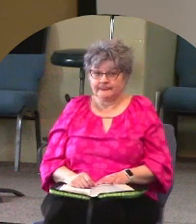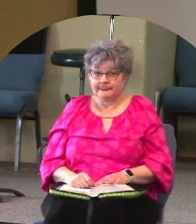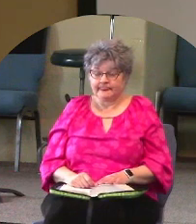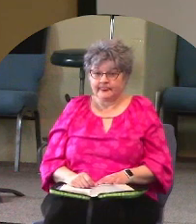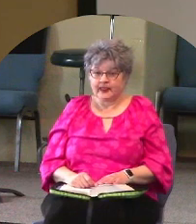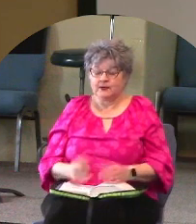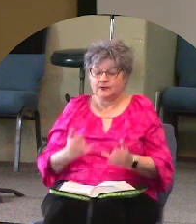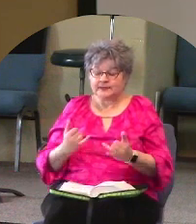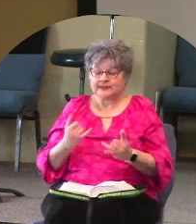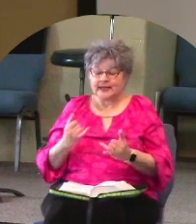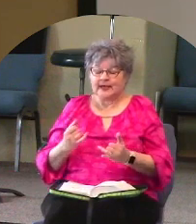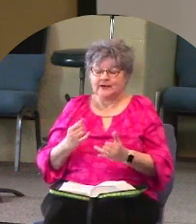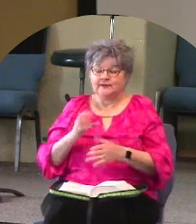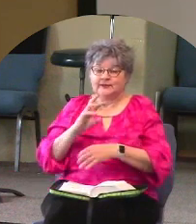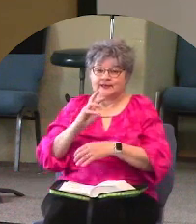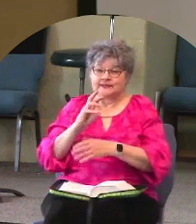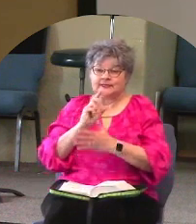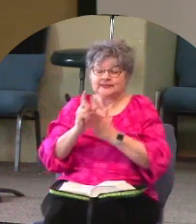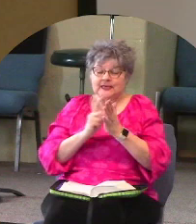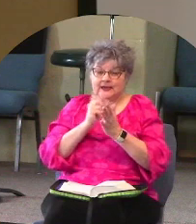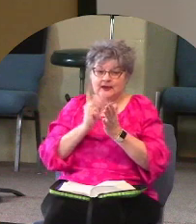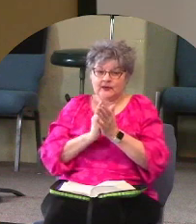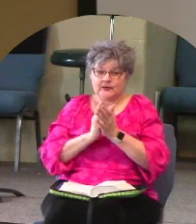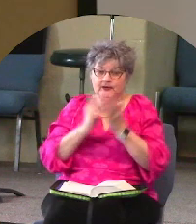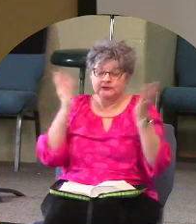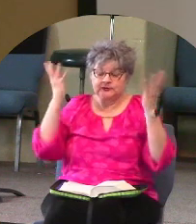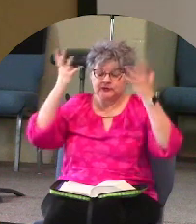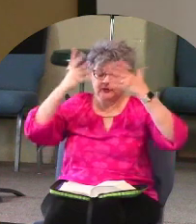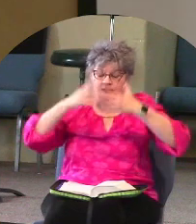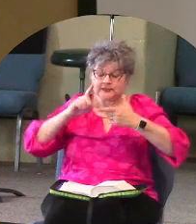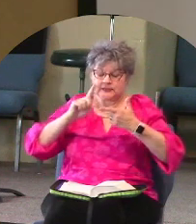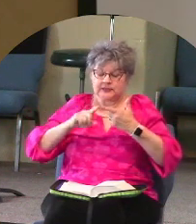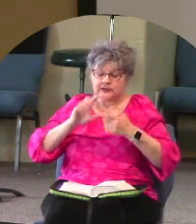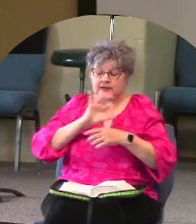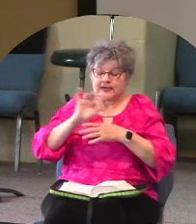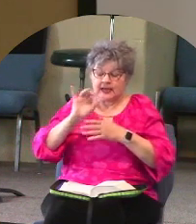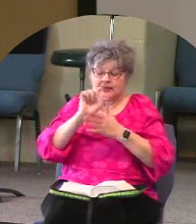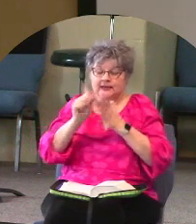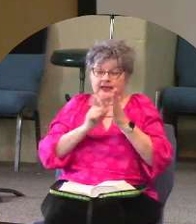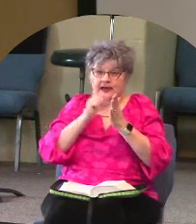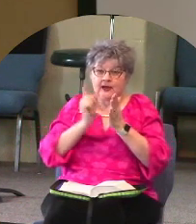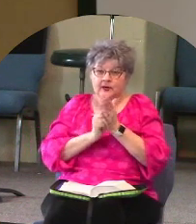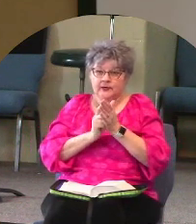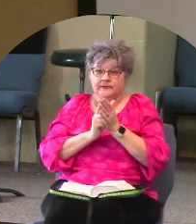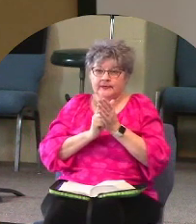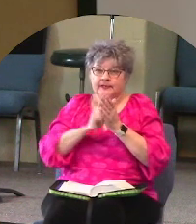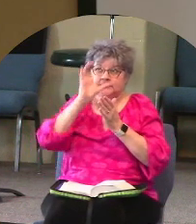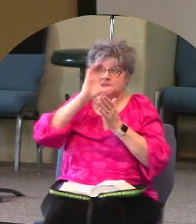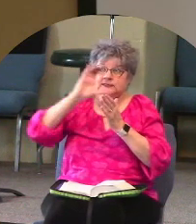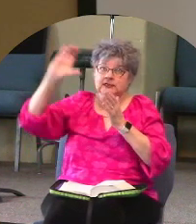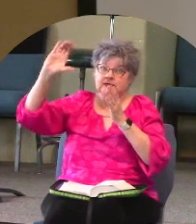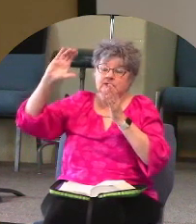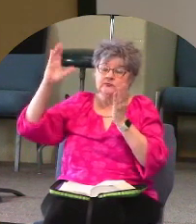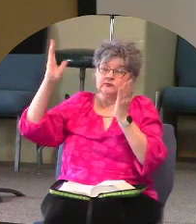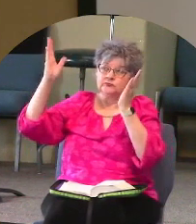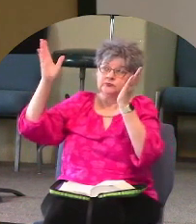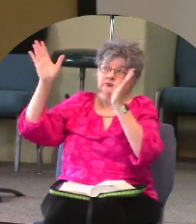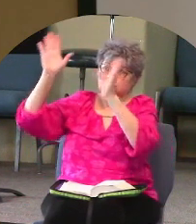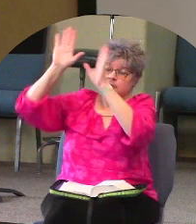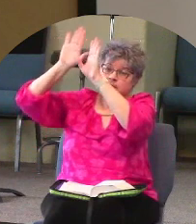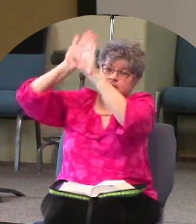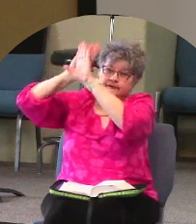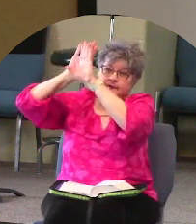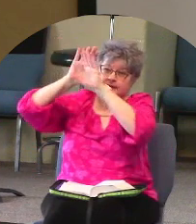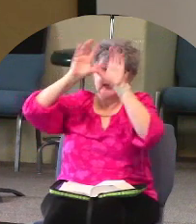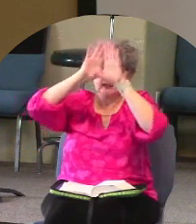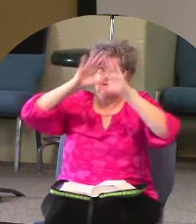It was now the sixth hour, and darkness fell over the whole land until the ninth hour, because the sun was obscured and the veil of the temple was torn in two.